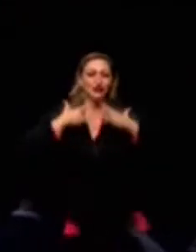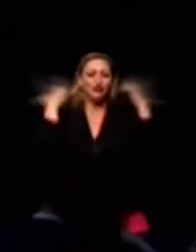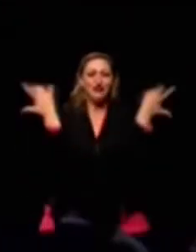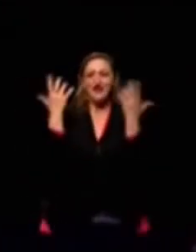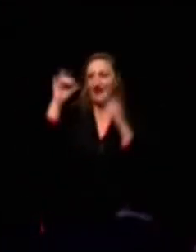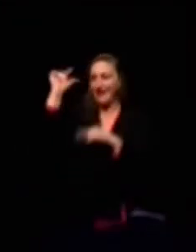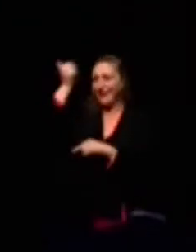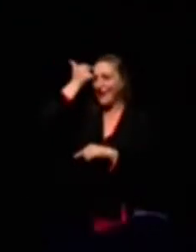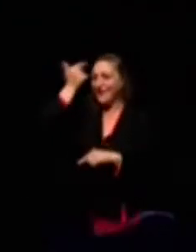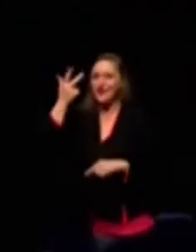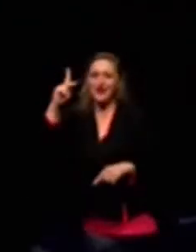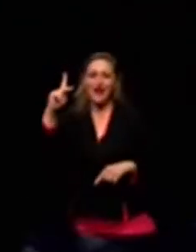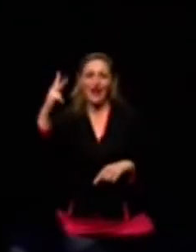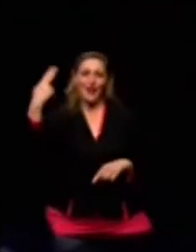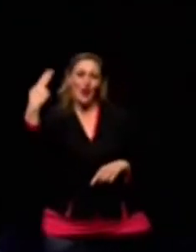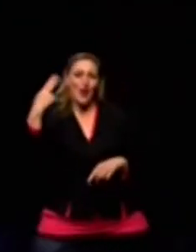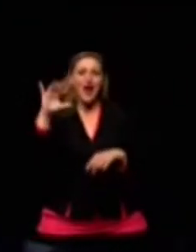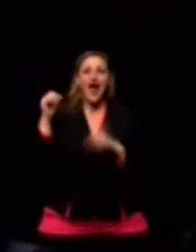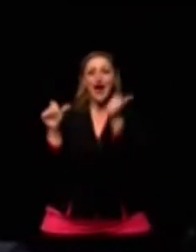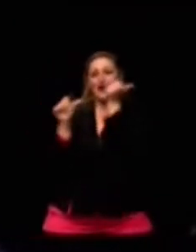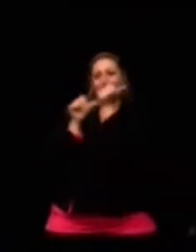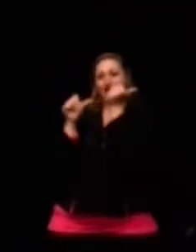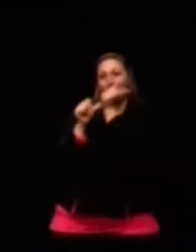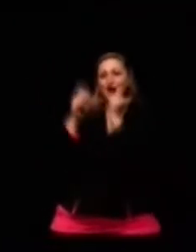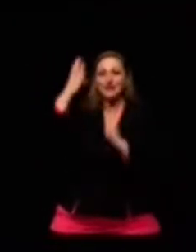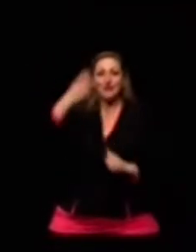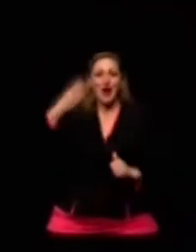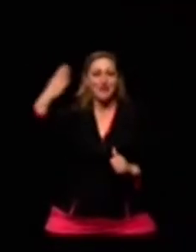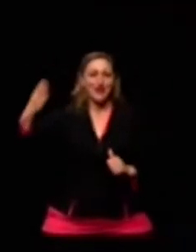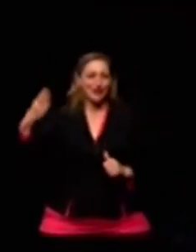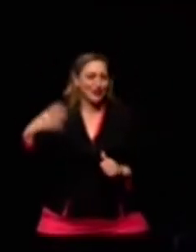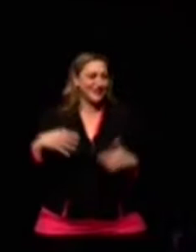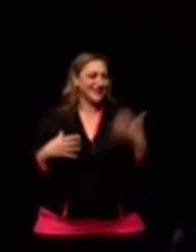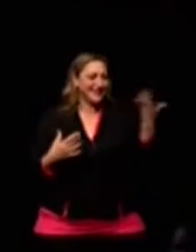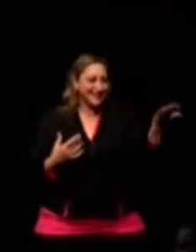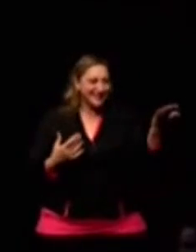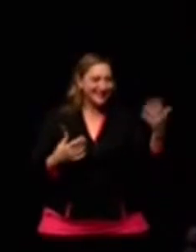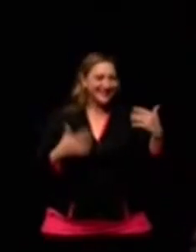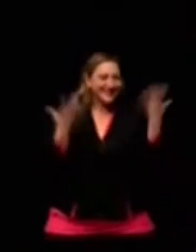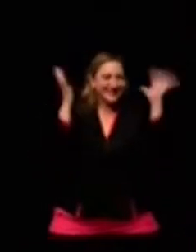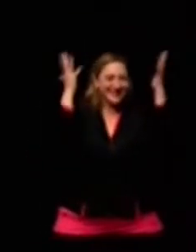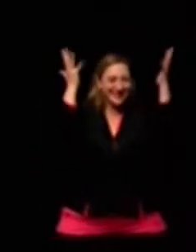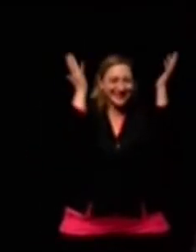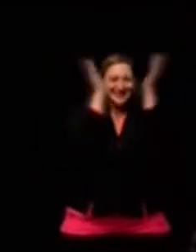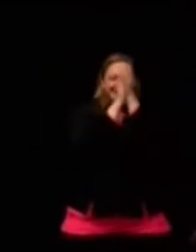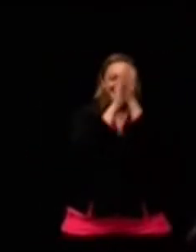Kathy Hochul, and our lieutenant governor, Brian Benjamin.